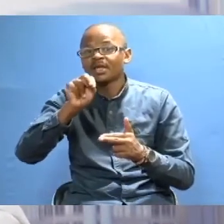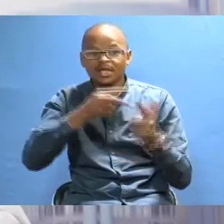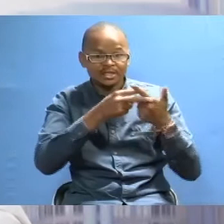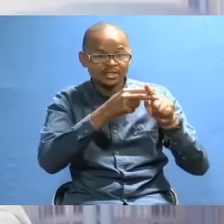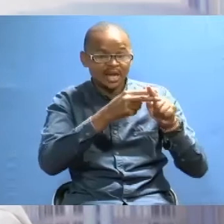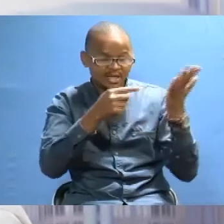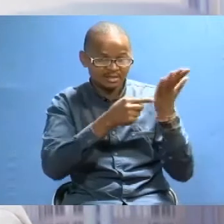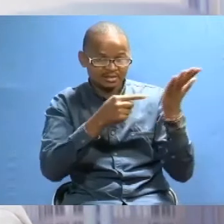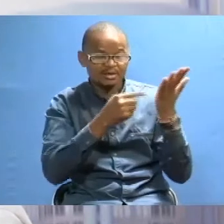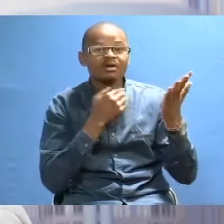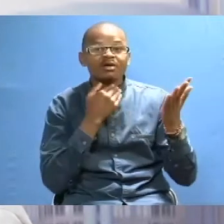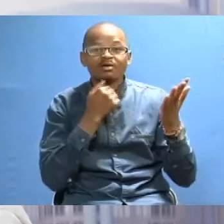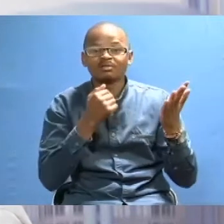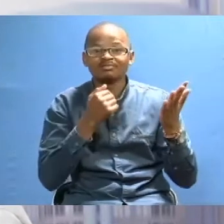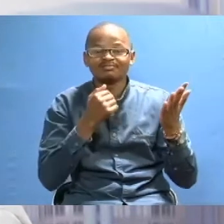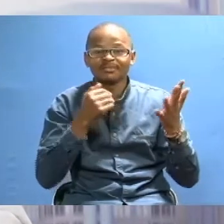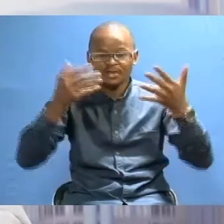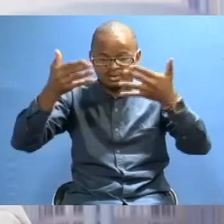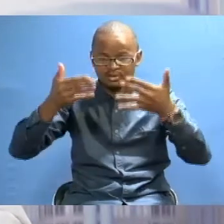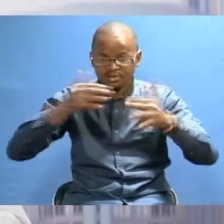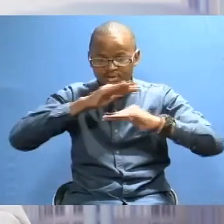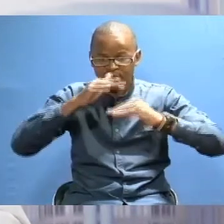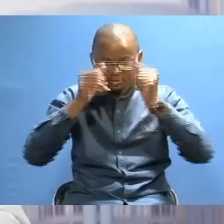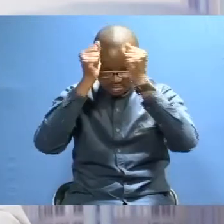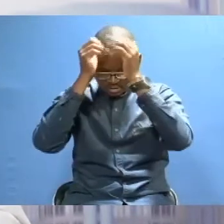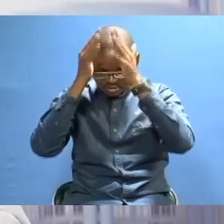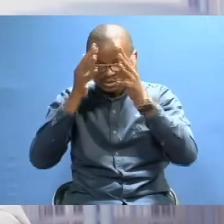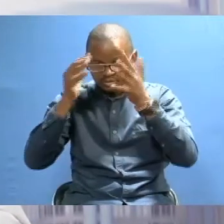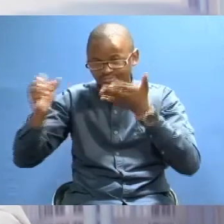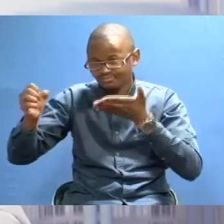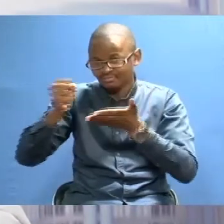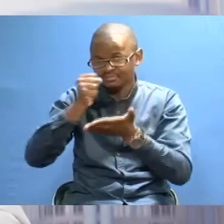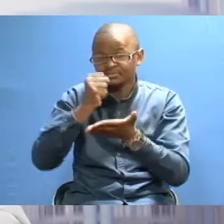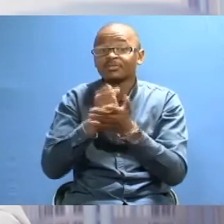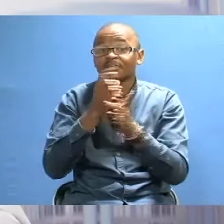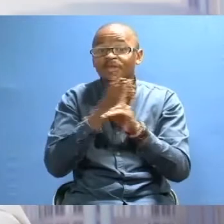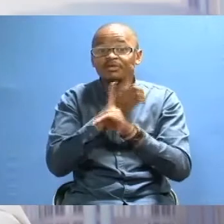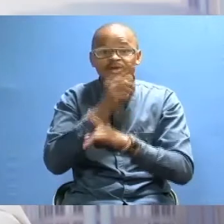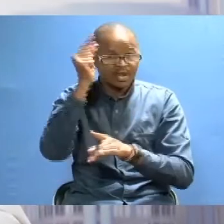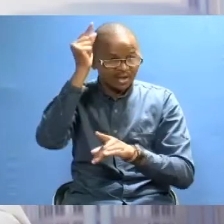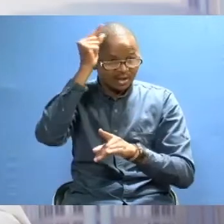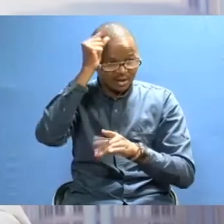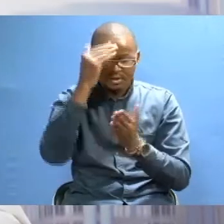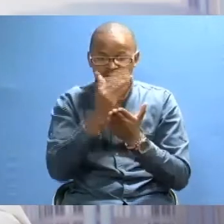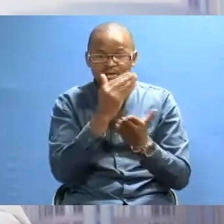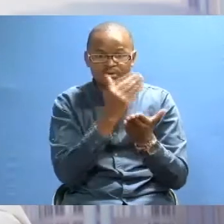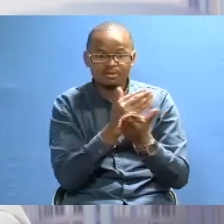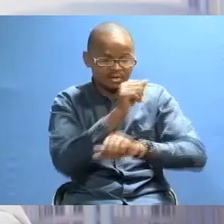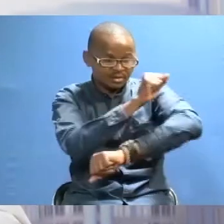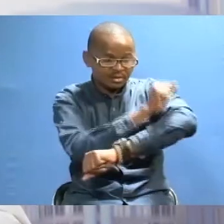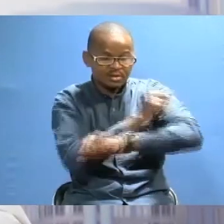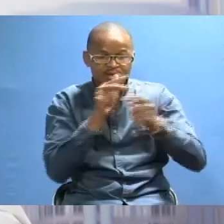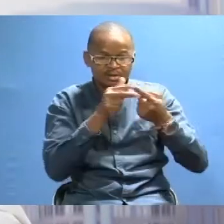and Technology. I would wish to warmly welcome all the students who have been admitted into various degree programs